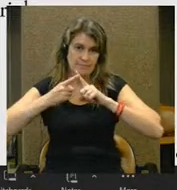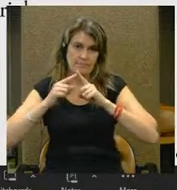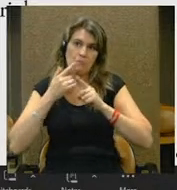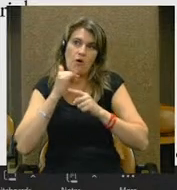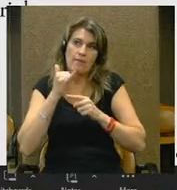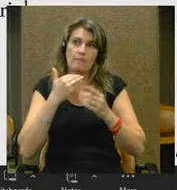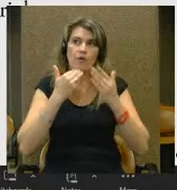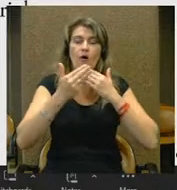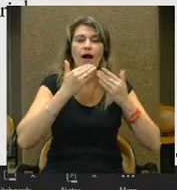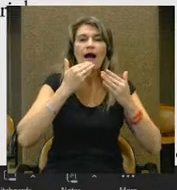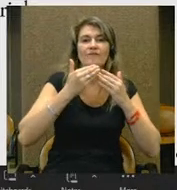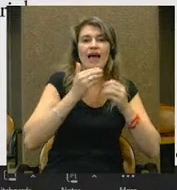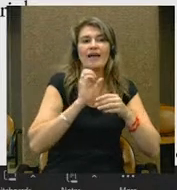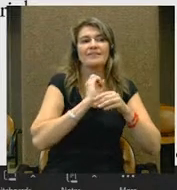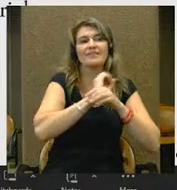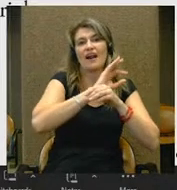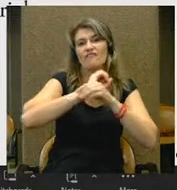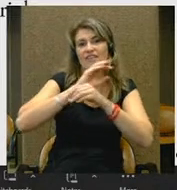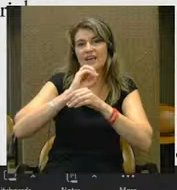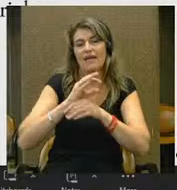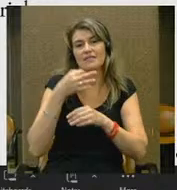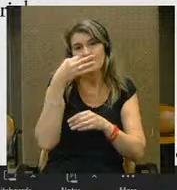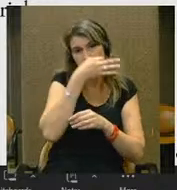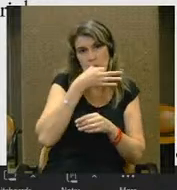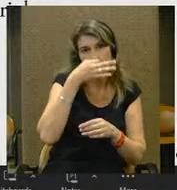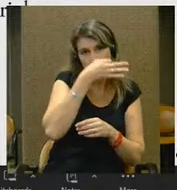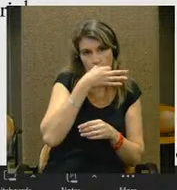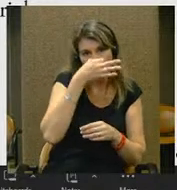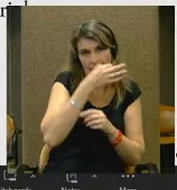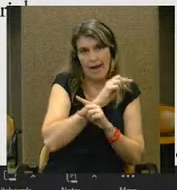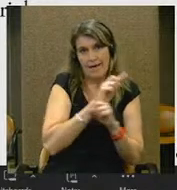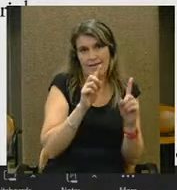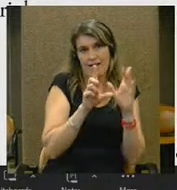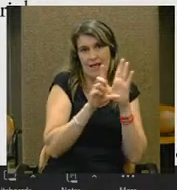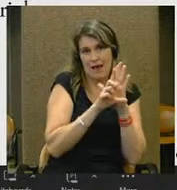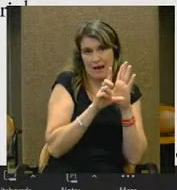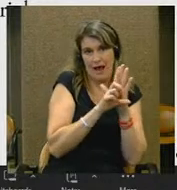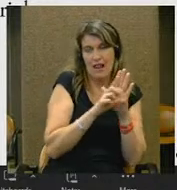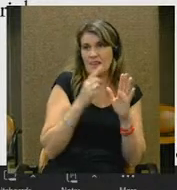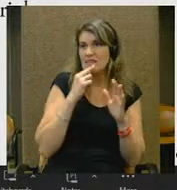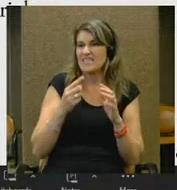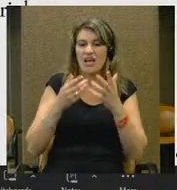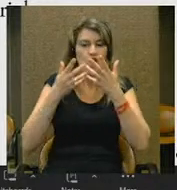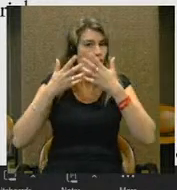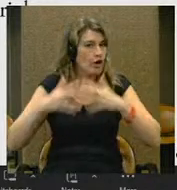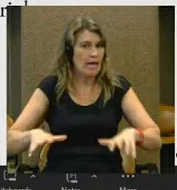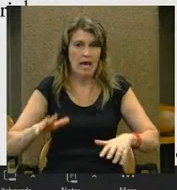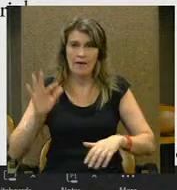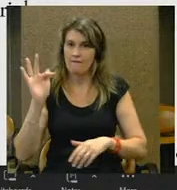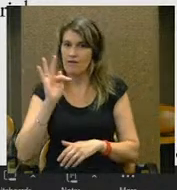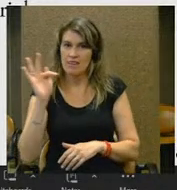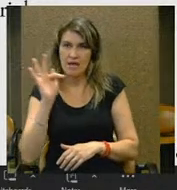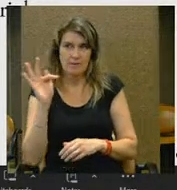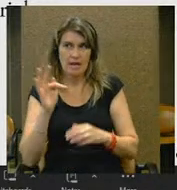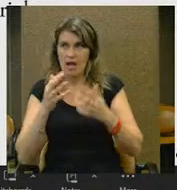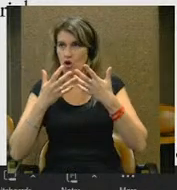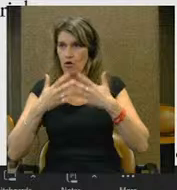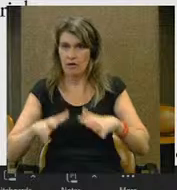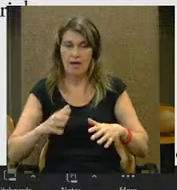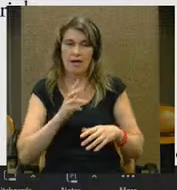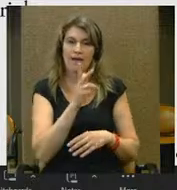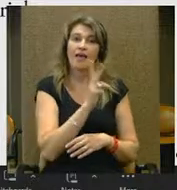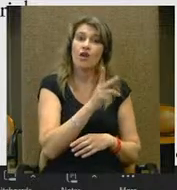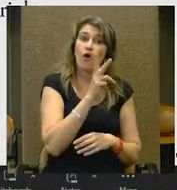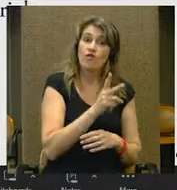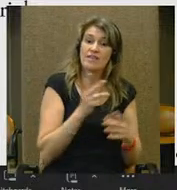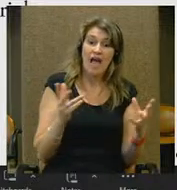you will not tolerate them bringing in fentanyl or a heroin that's mixed with fentanyl. Sending those signals now and creating a